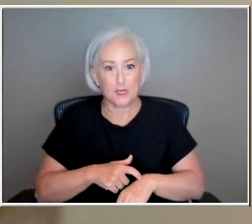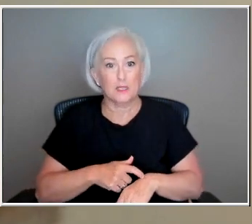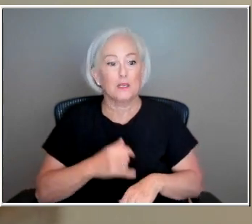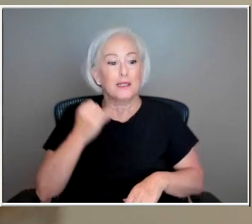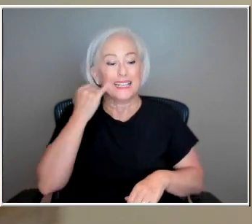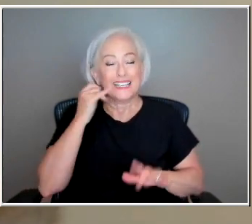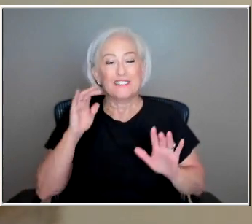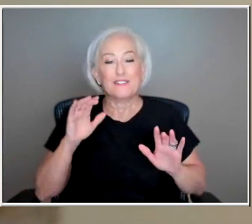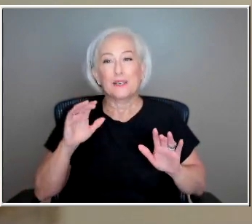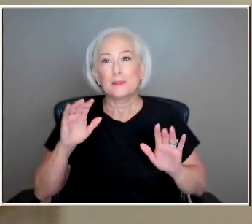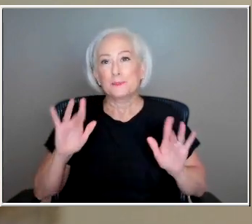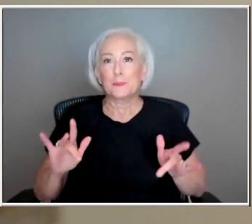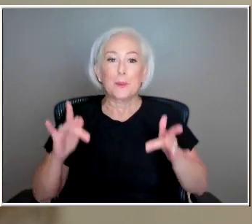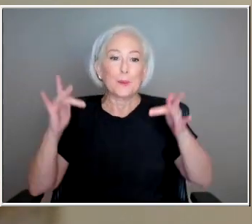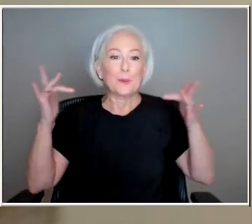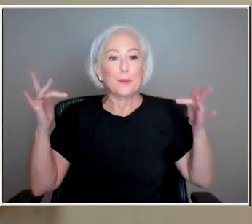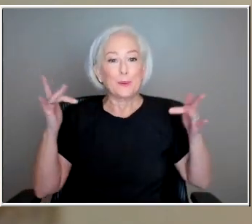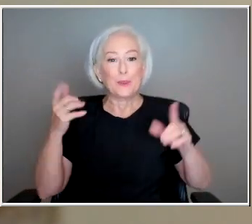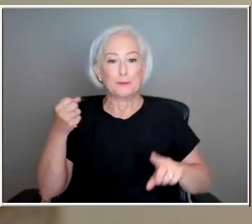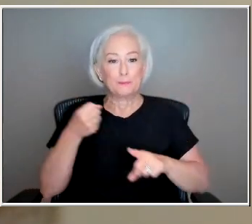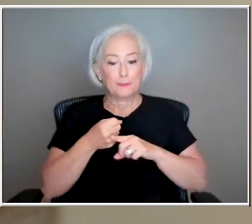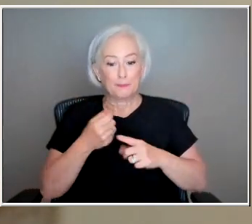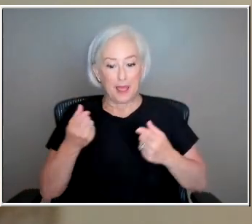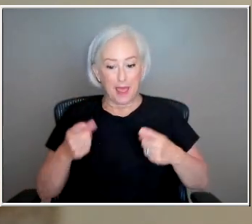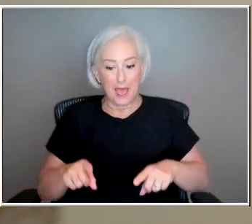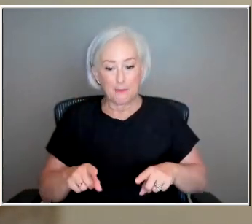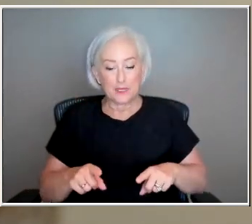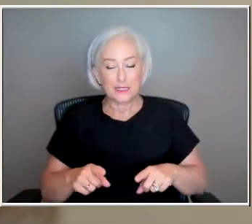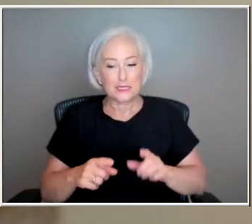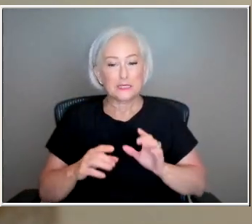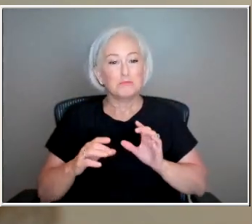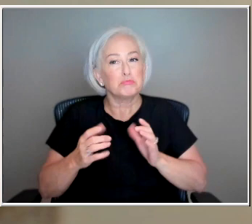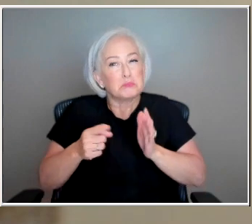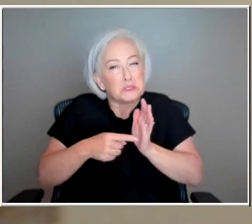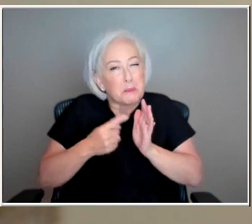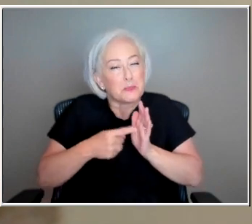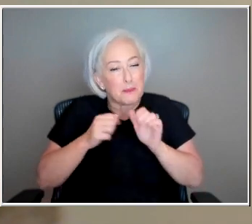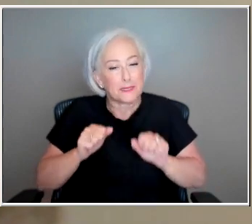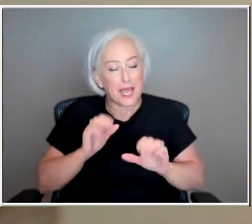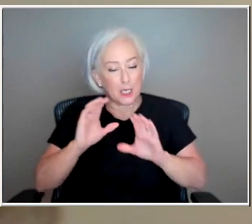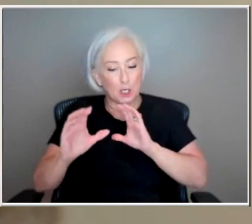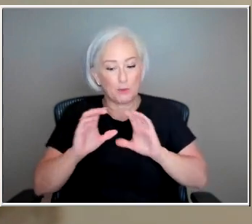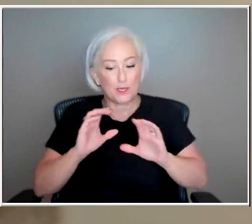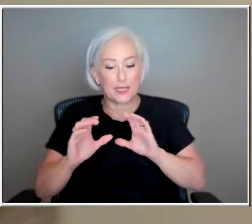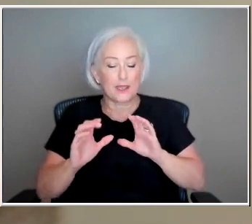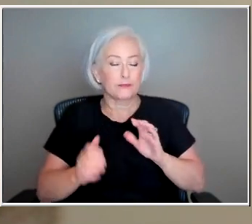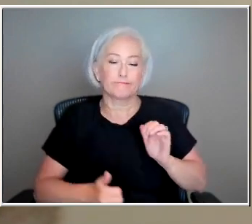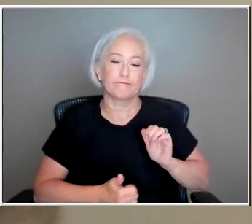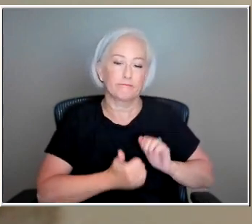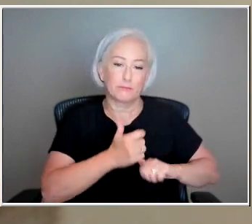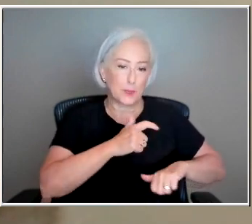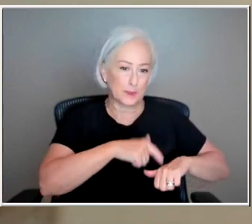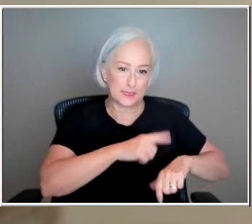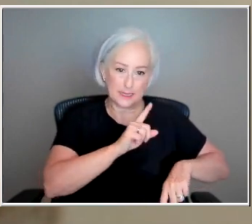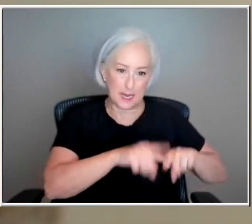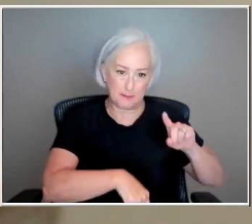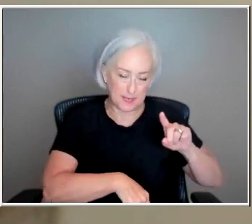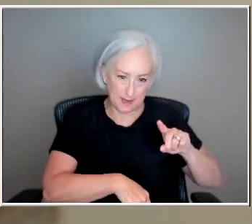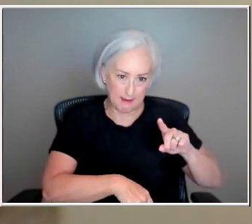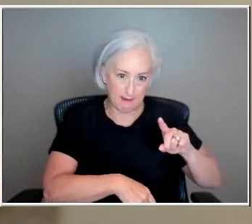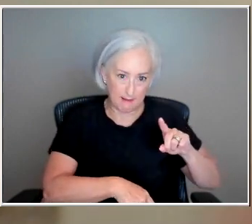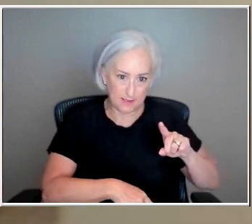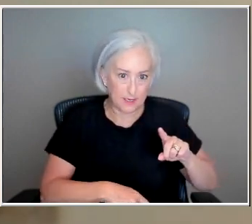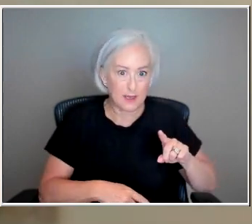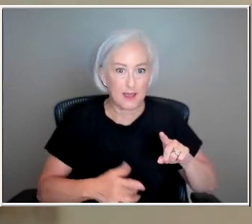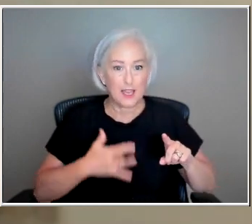it's pretty much just always a terrifying experience, because you kind of feel like you've lost your child for a few days. And then the craziest thing is